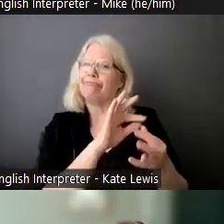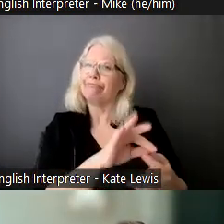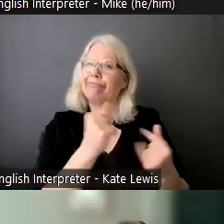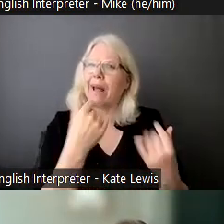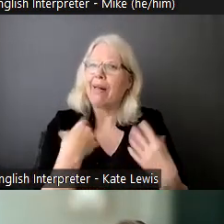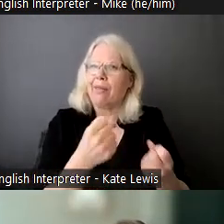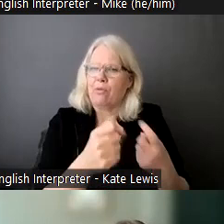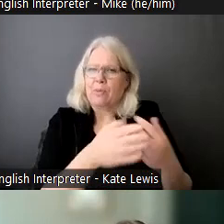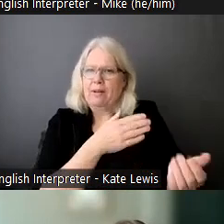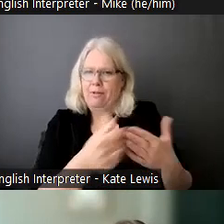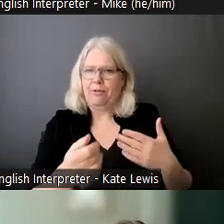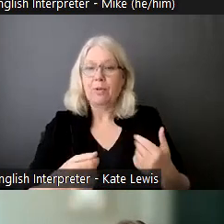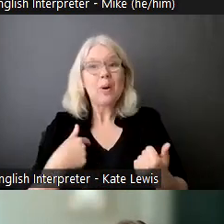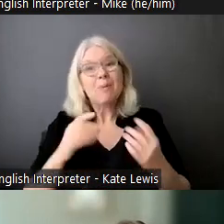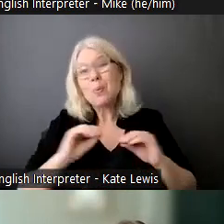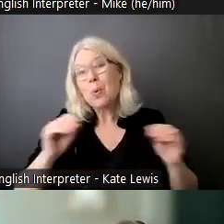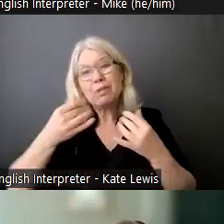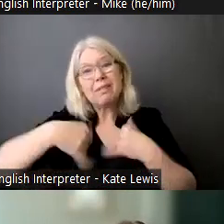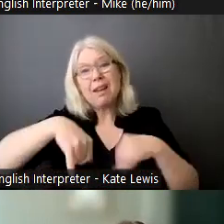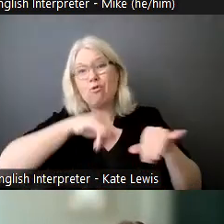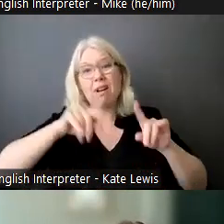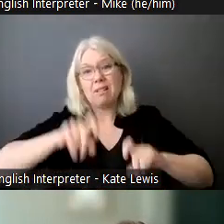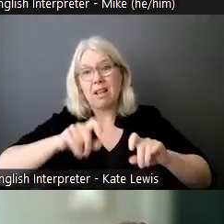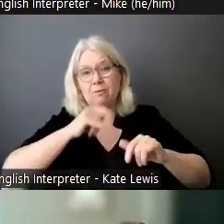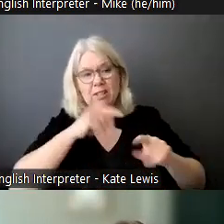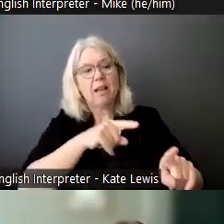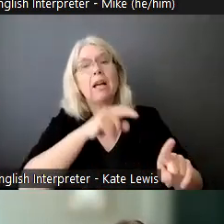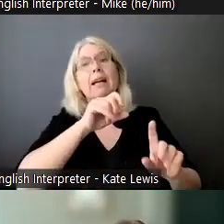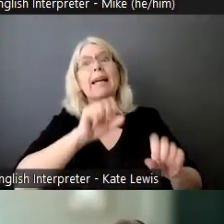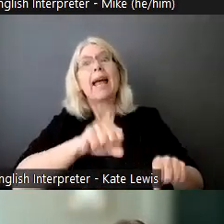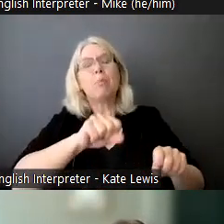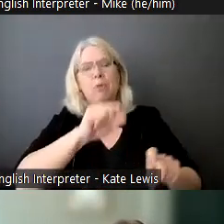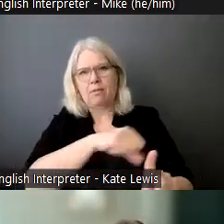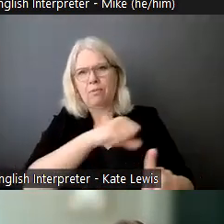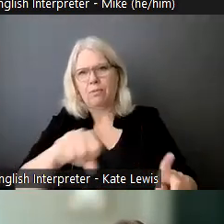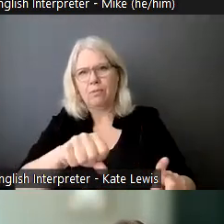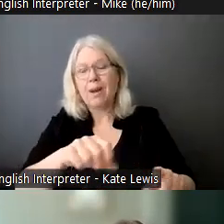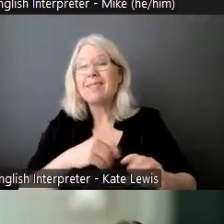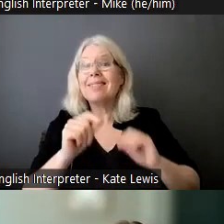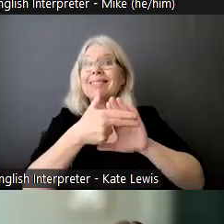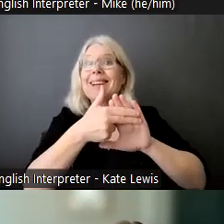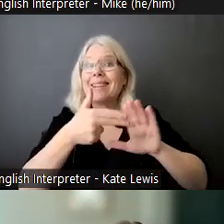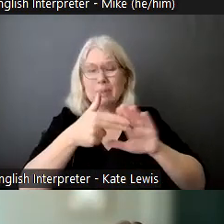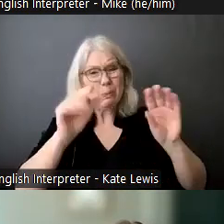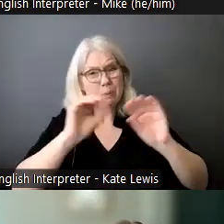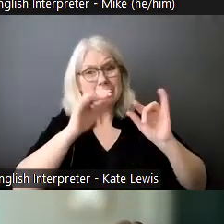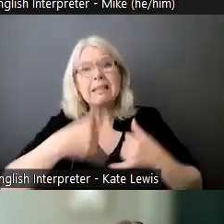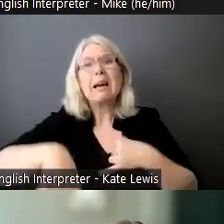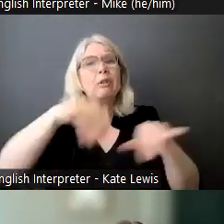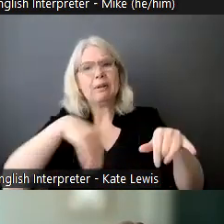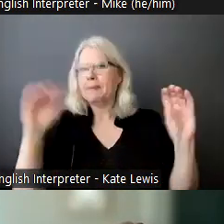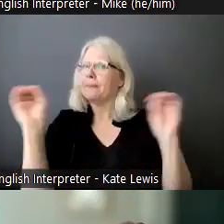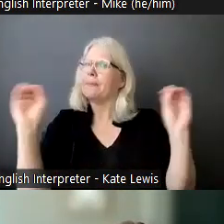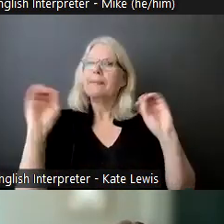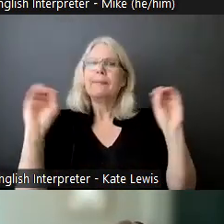no standardized tests for determining capacity. There's also no standardized diagnosis for capacity, right? Just because